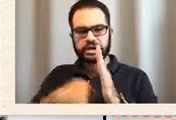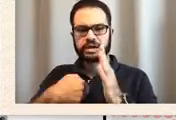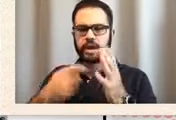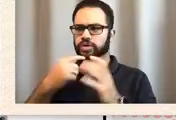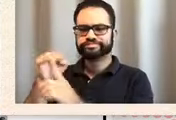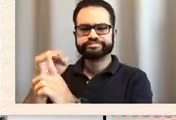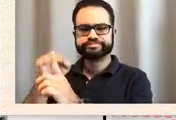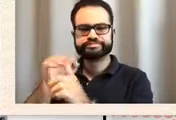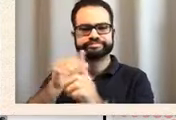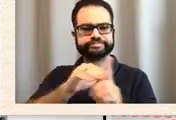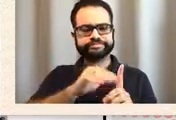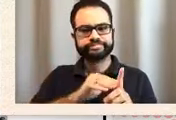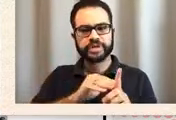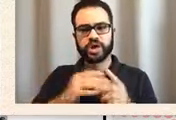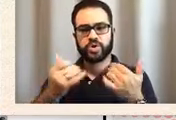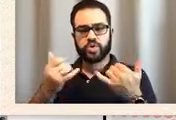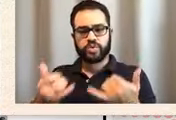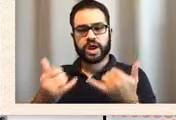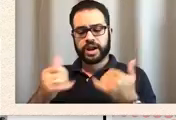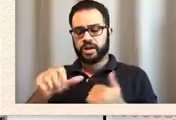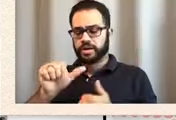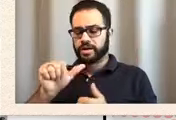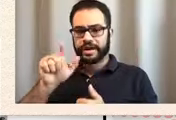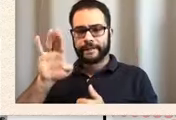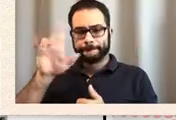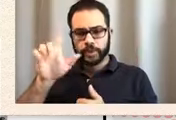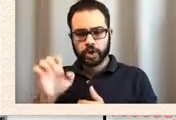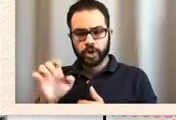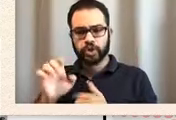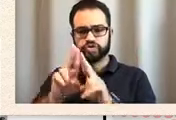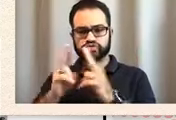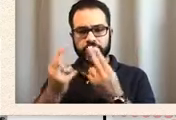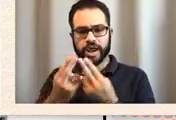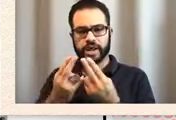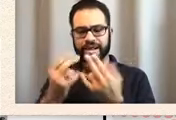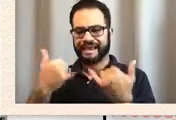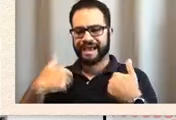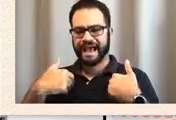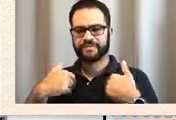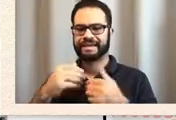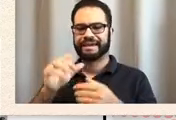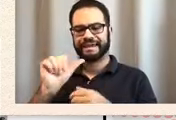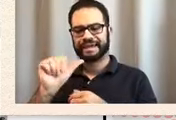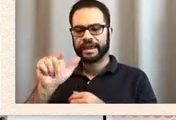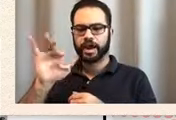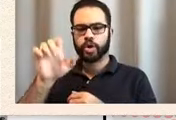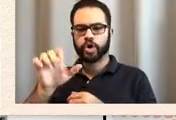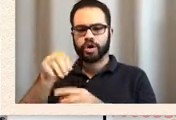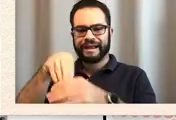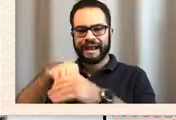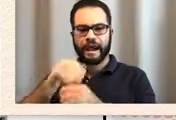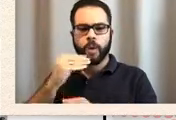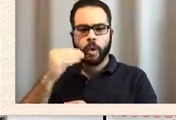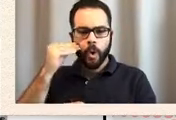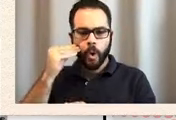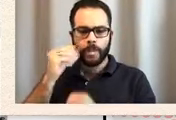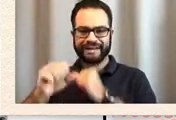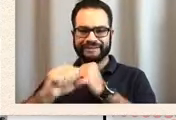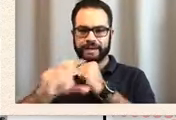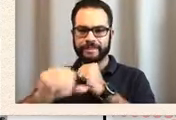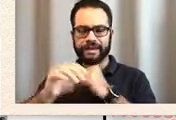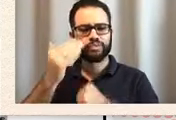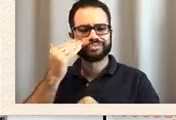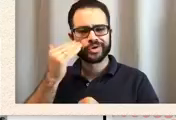everybody, right now, Able United is having an Able at Home campaign. We understand that although we can't be in person,